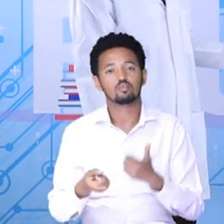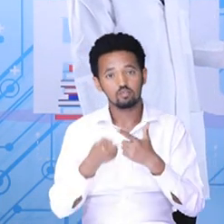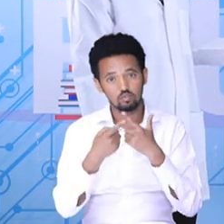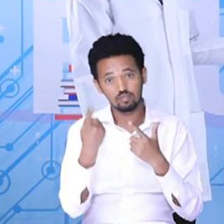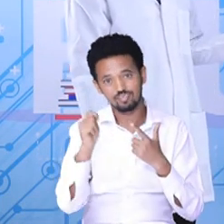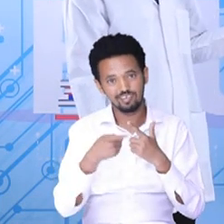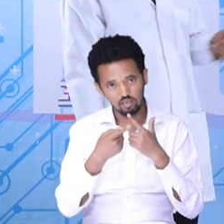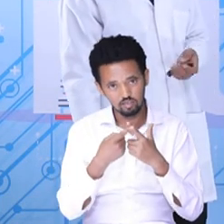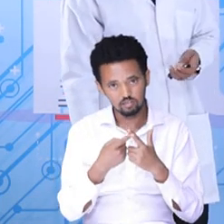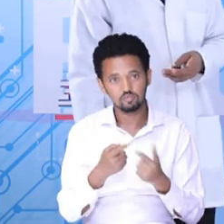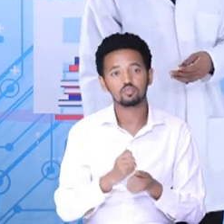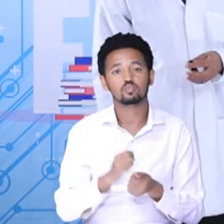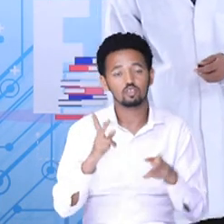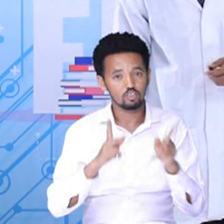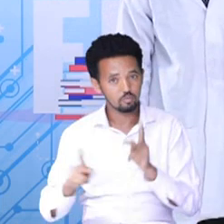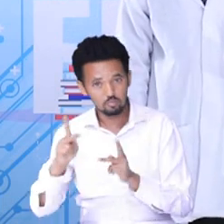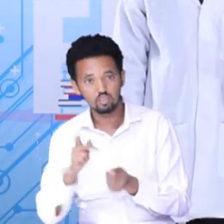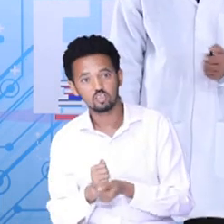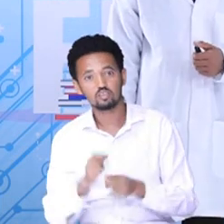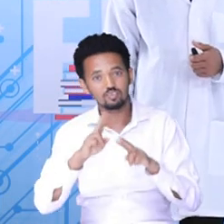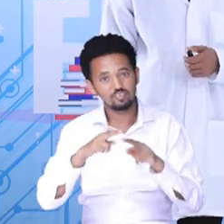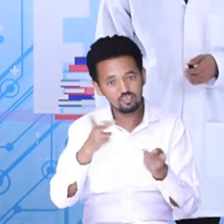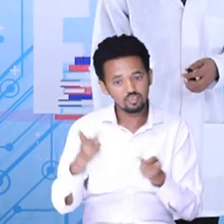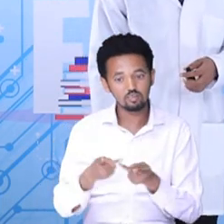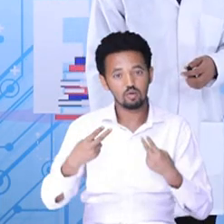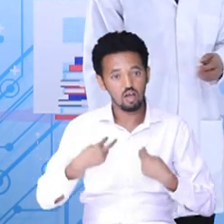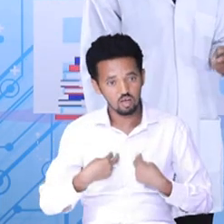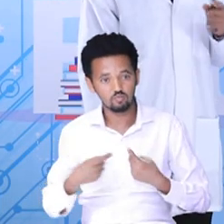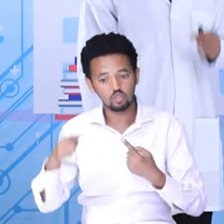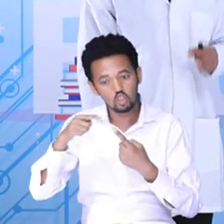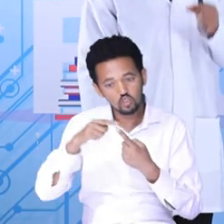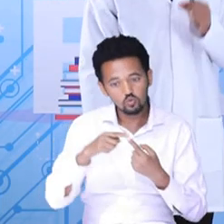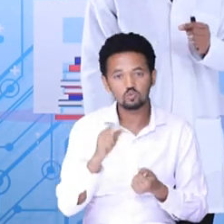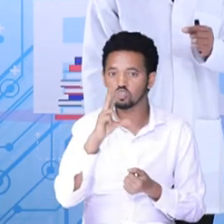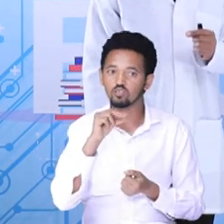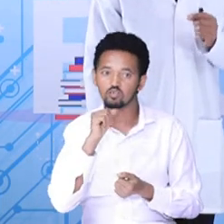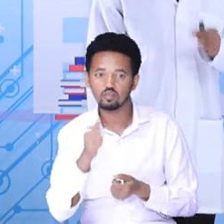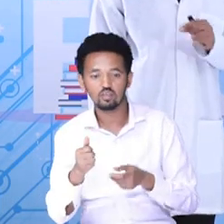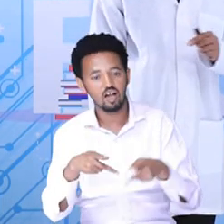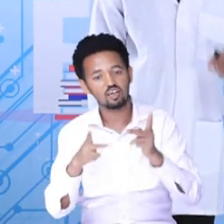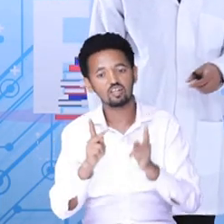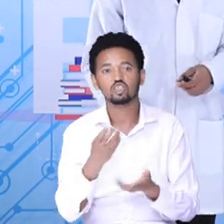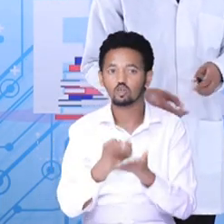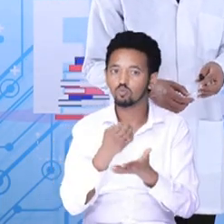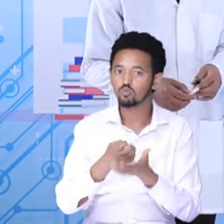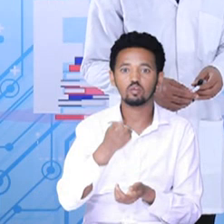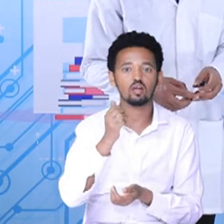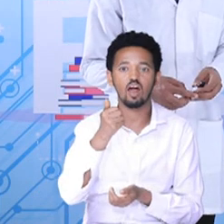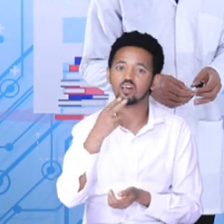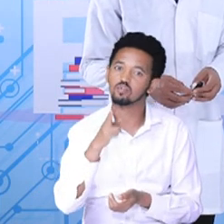Second, 2/3 of the population in the settlement have to engage in the non-agricultural economic